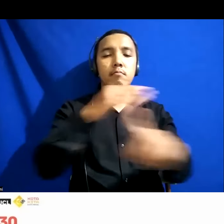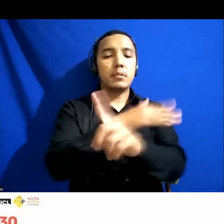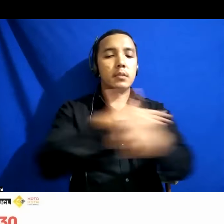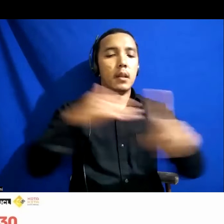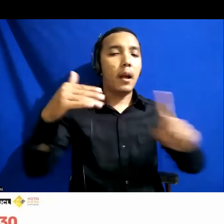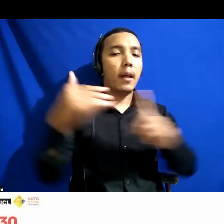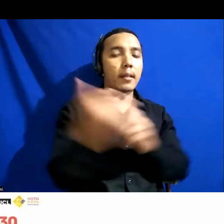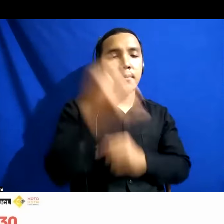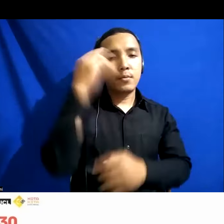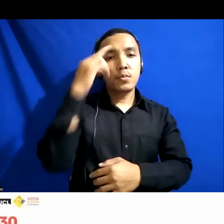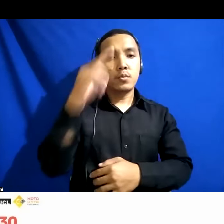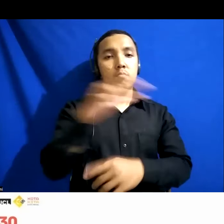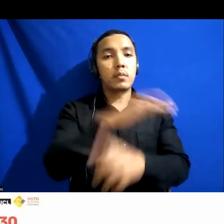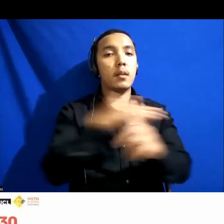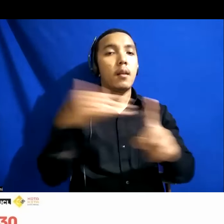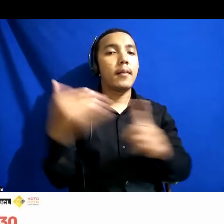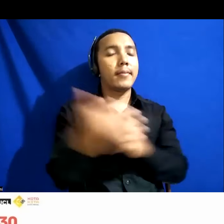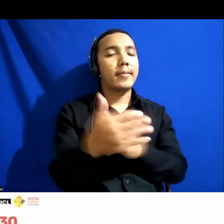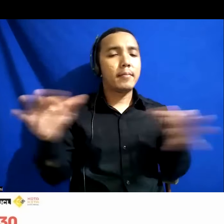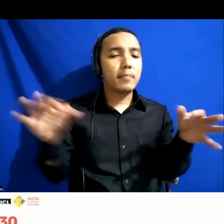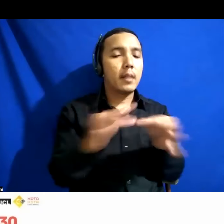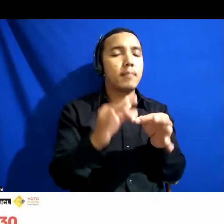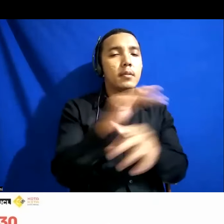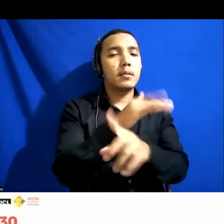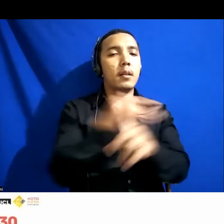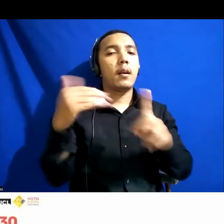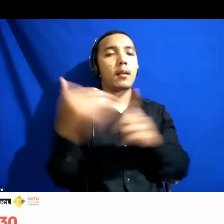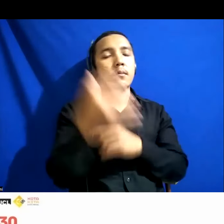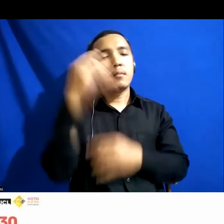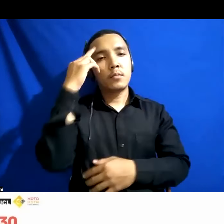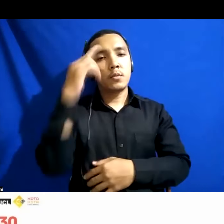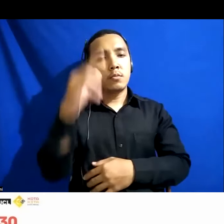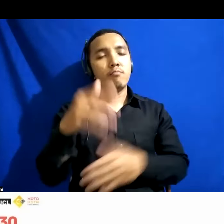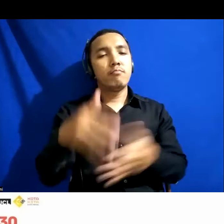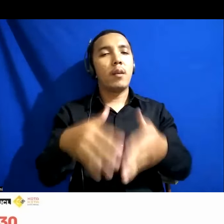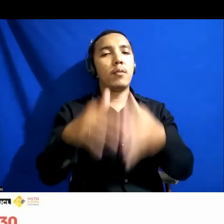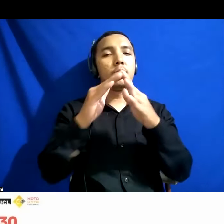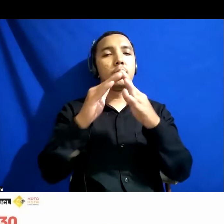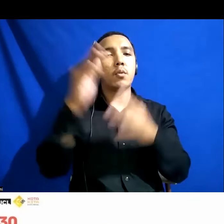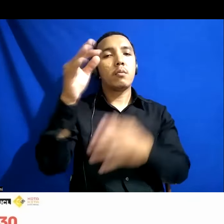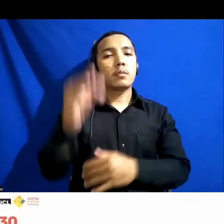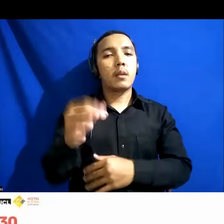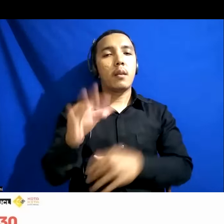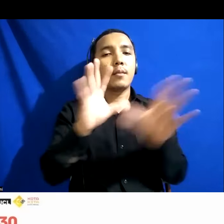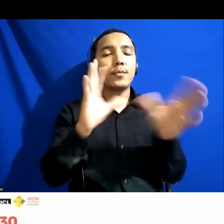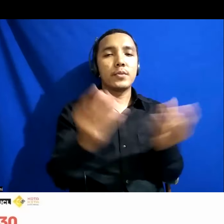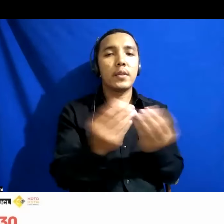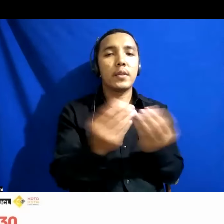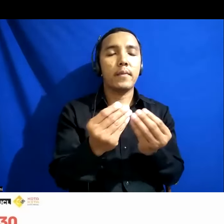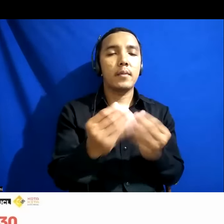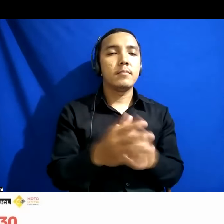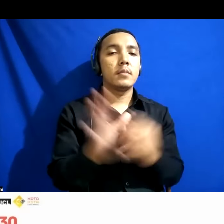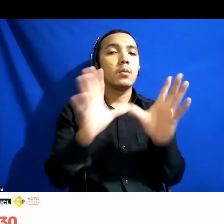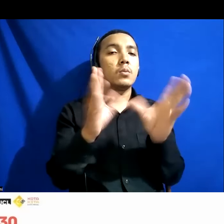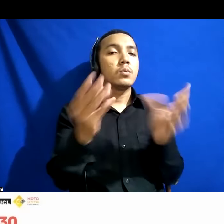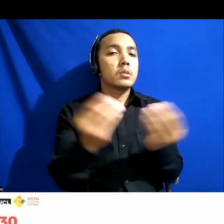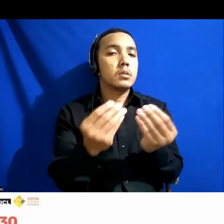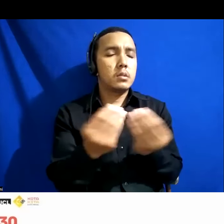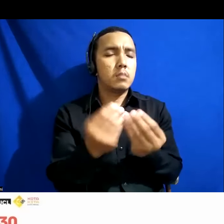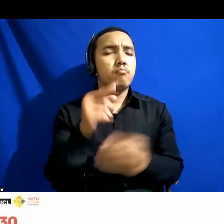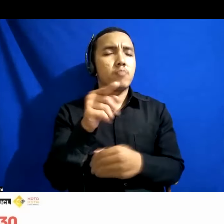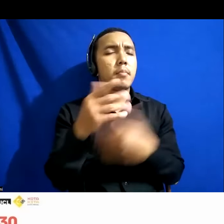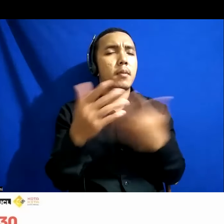the citizens to the citizens in order to develop a more inclusive city. Now, inclusivity is an